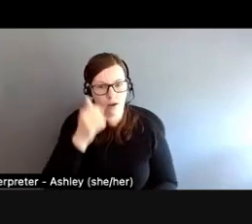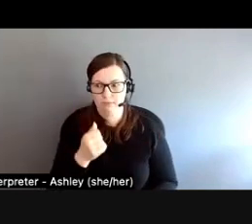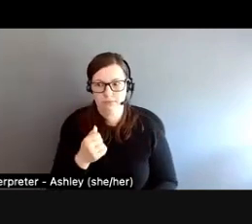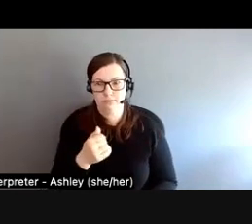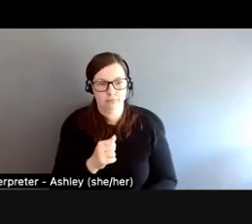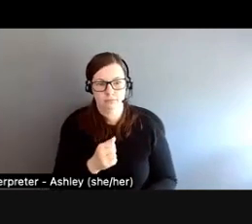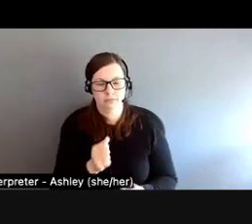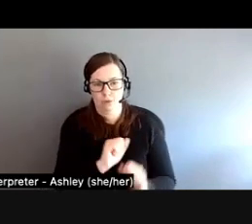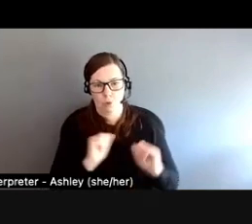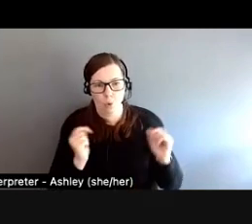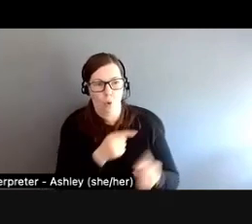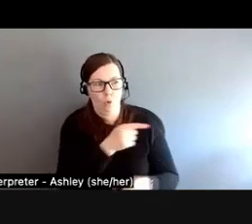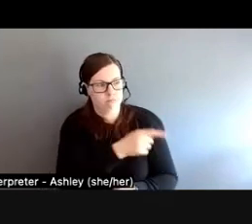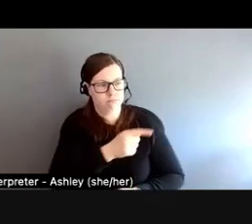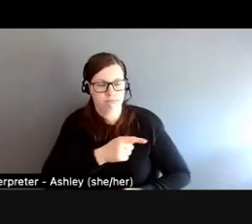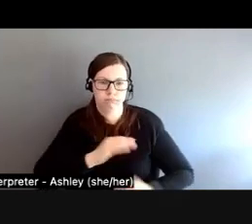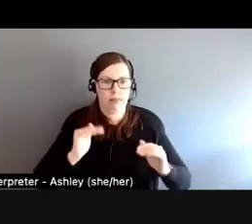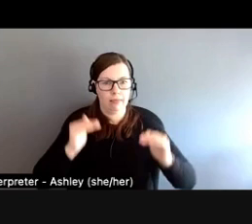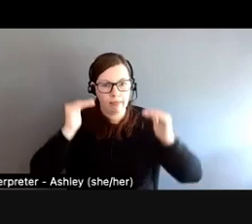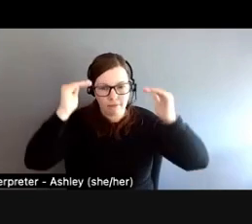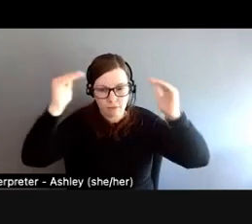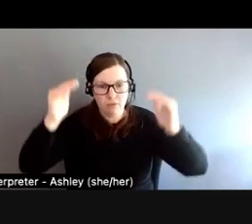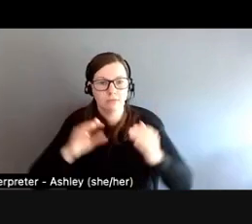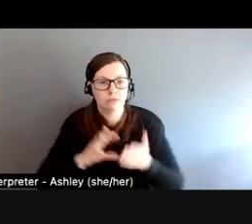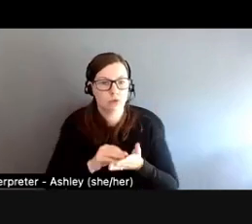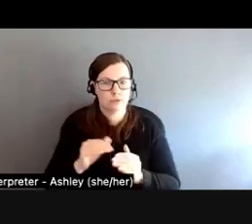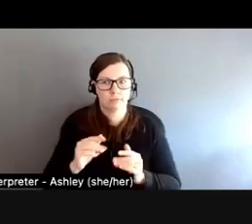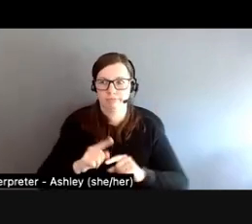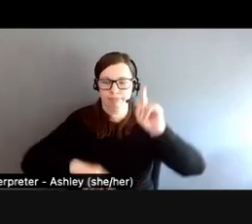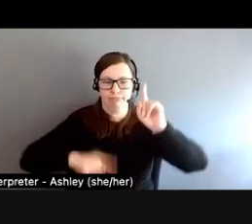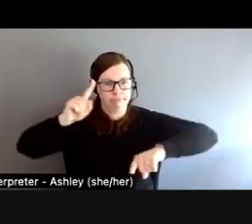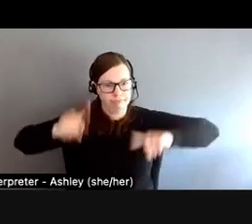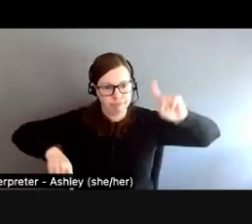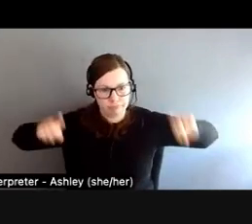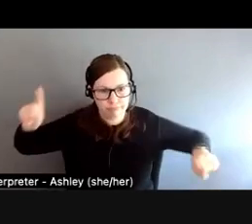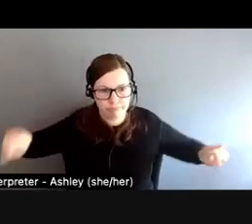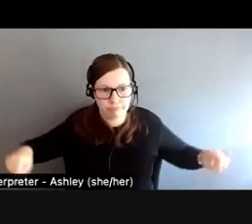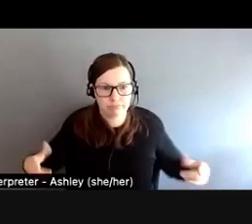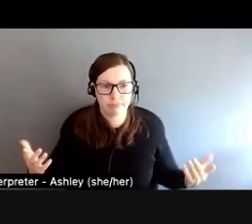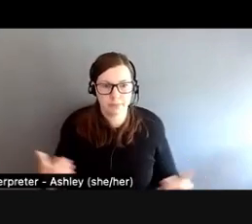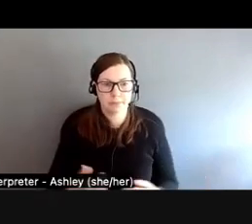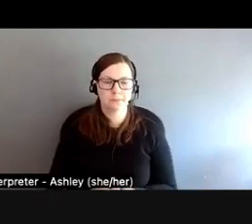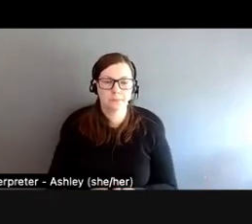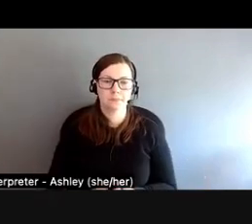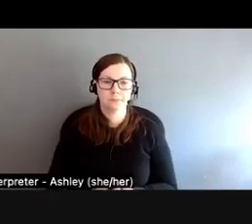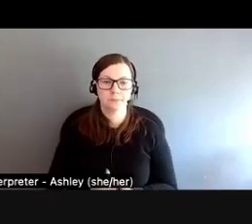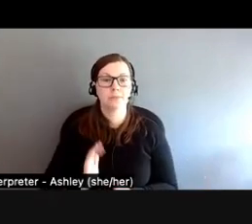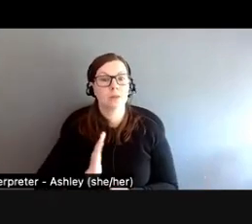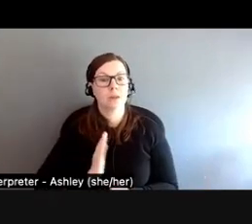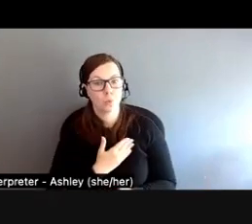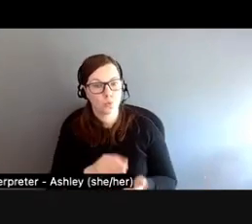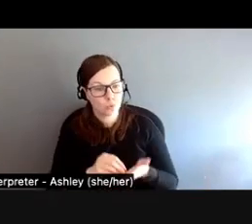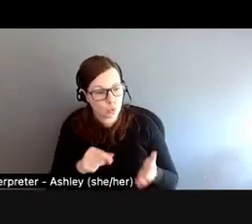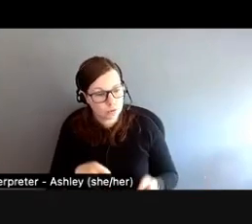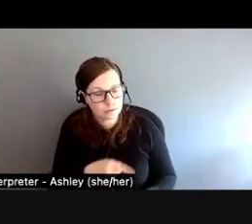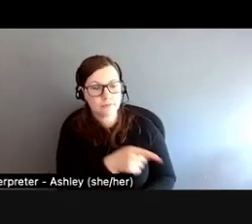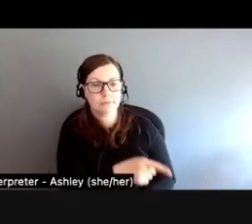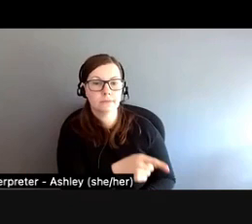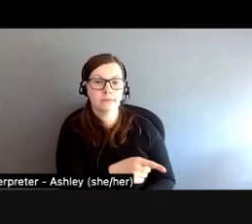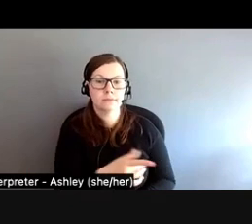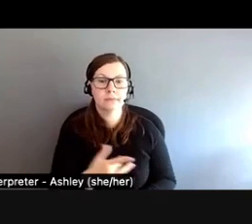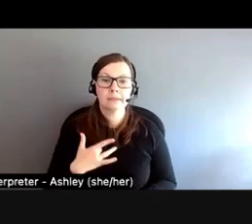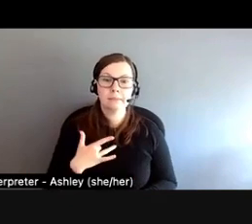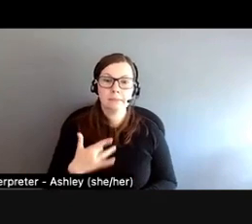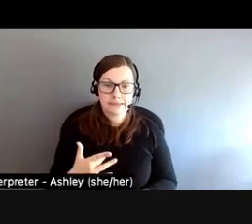So as you know, again, I'm repeating, our learners have